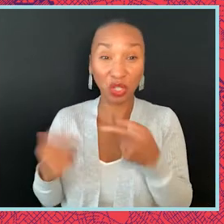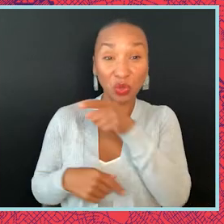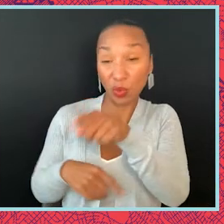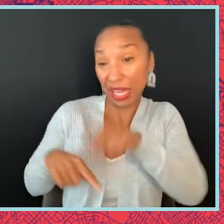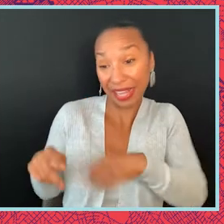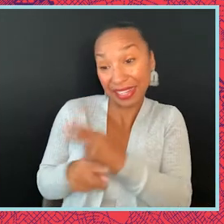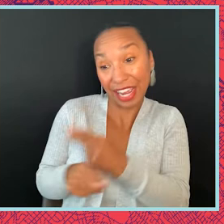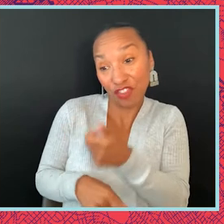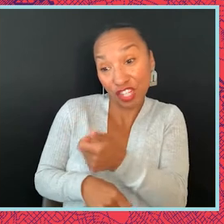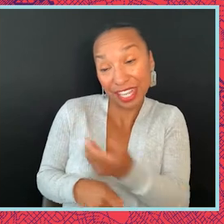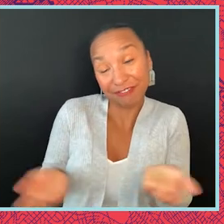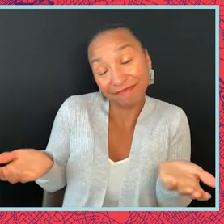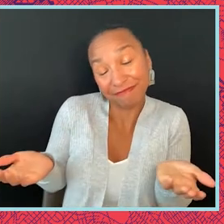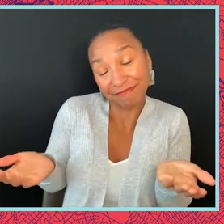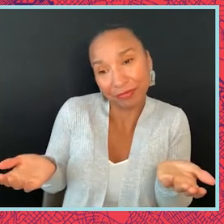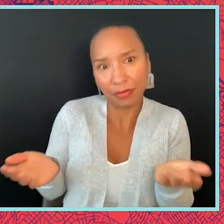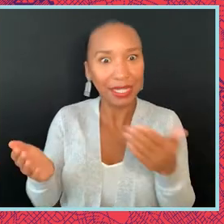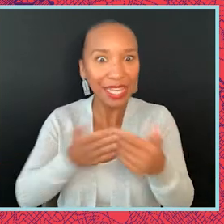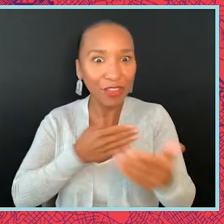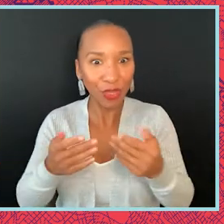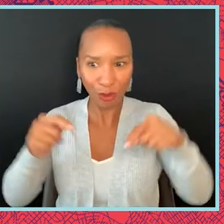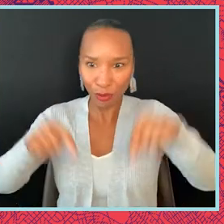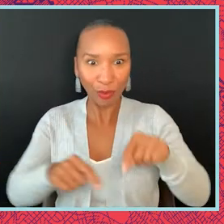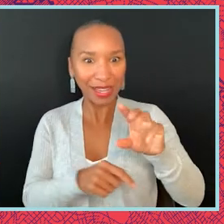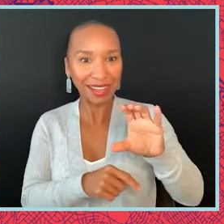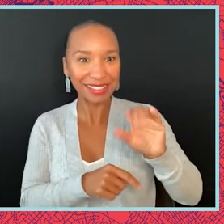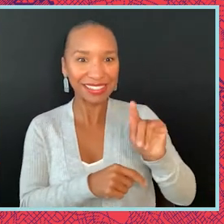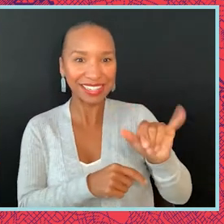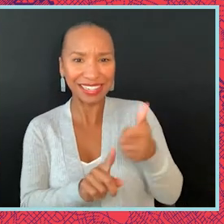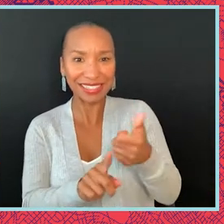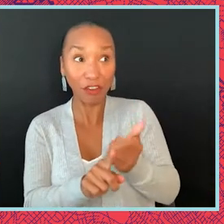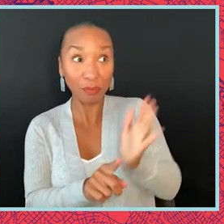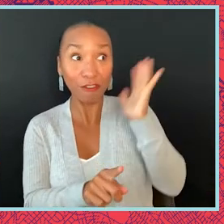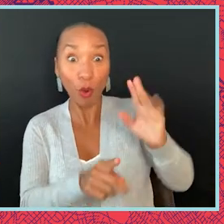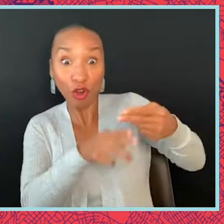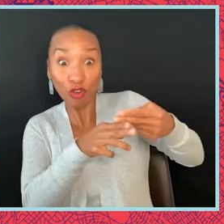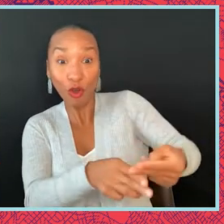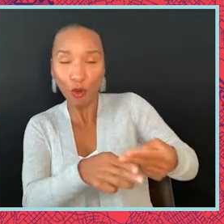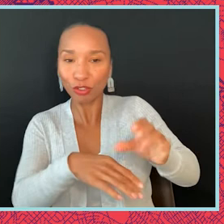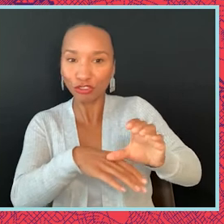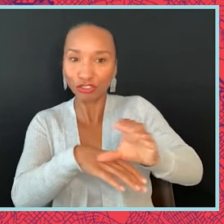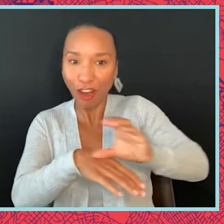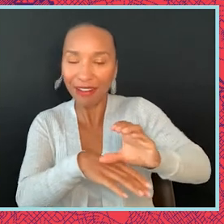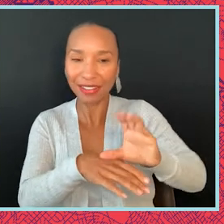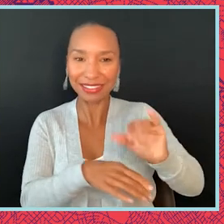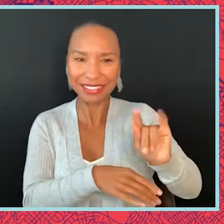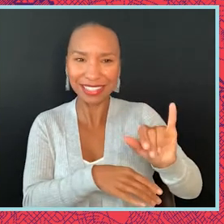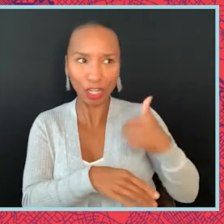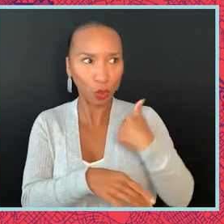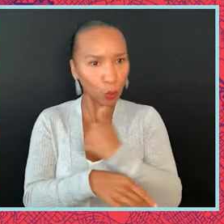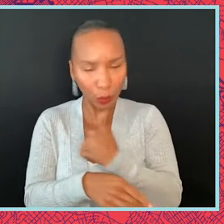yourself. So even though we have, as a city that was once known as Chocolate City, balanced our budget